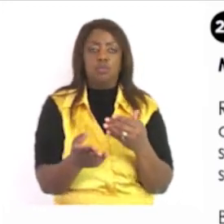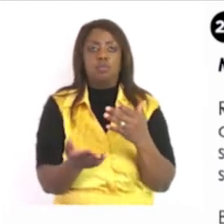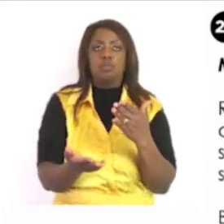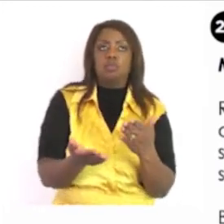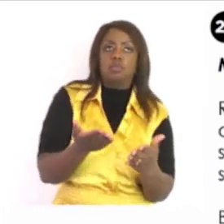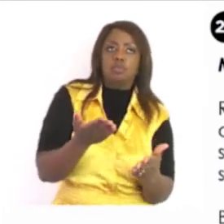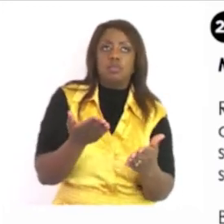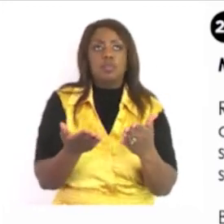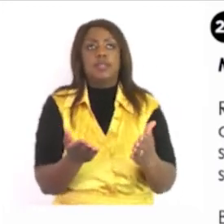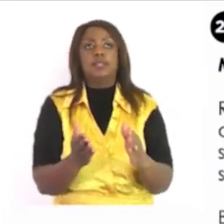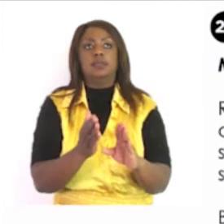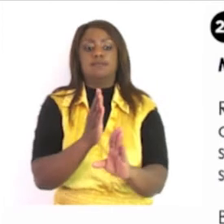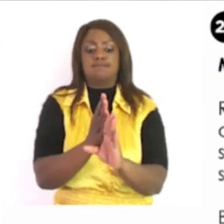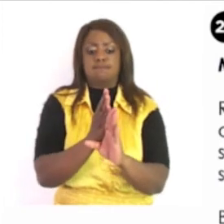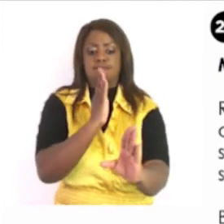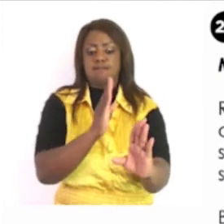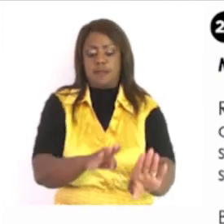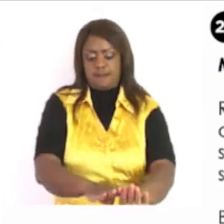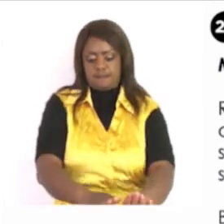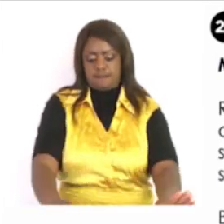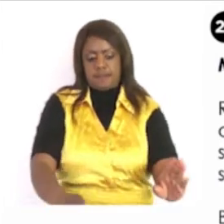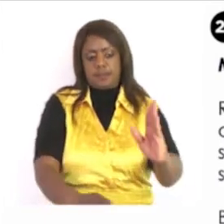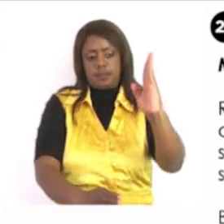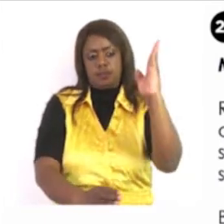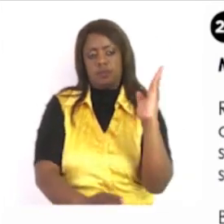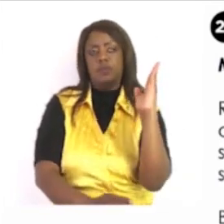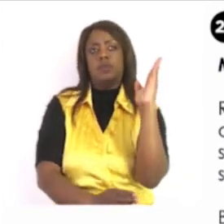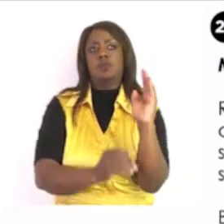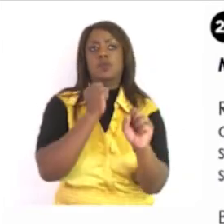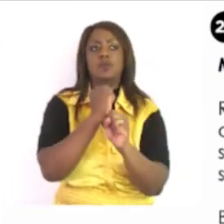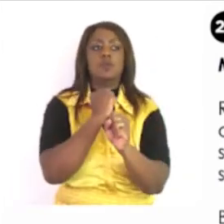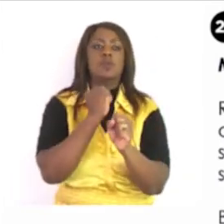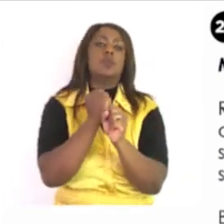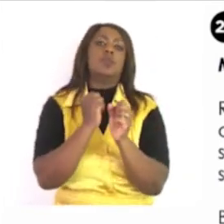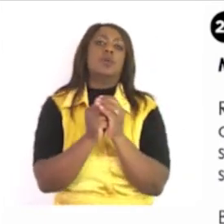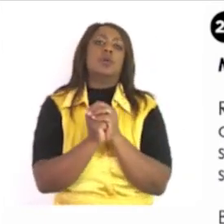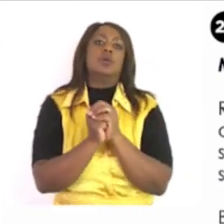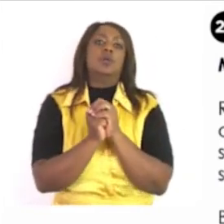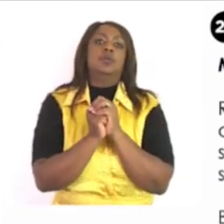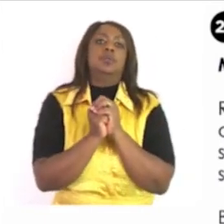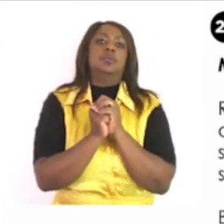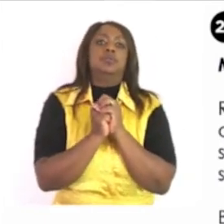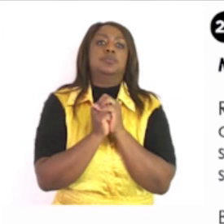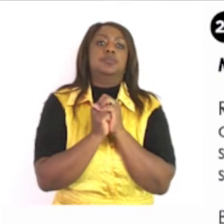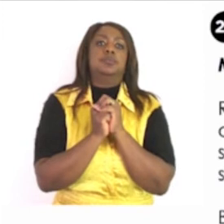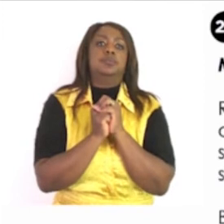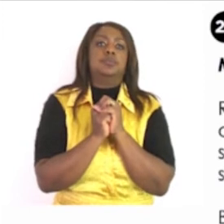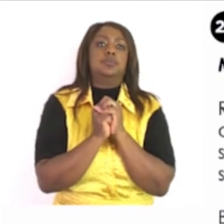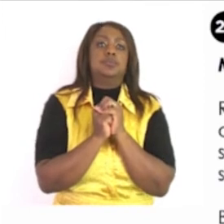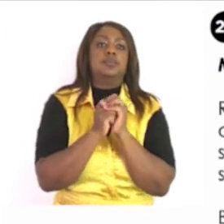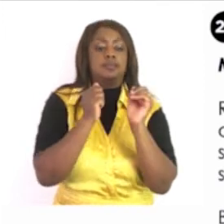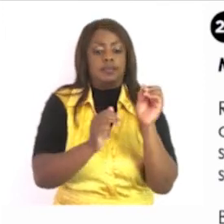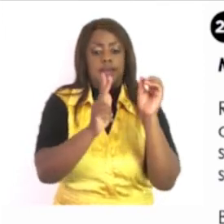Now we are using a school bag. The instrument, remember about the instrument. That can